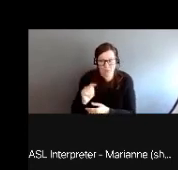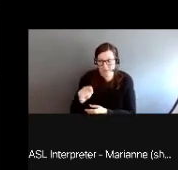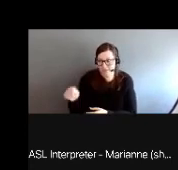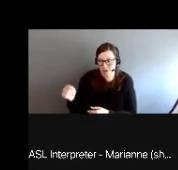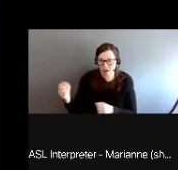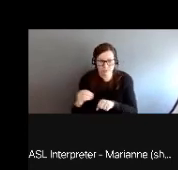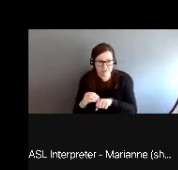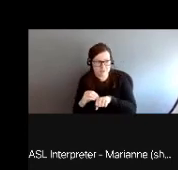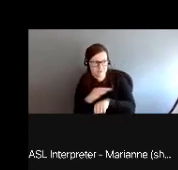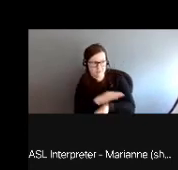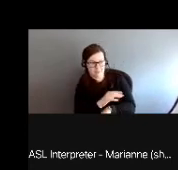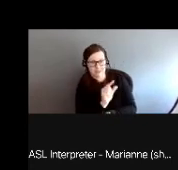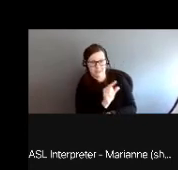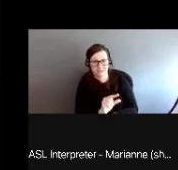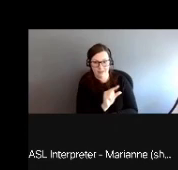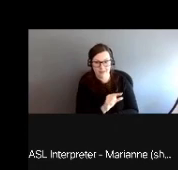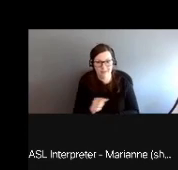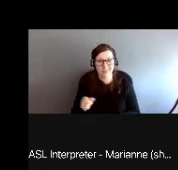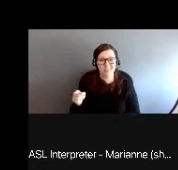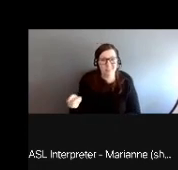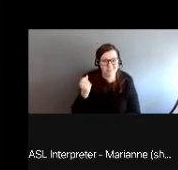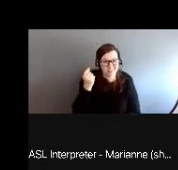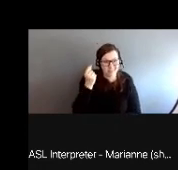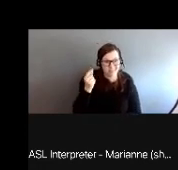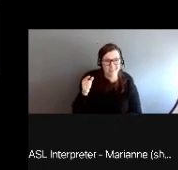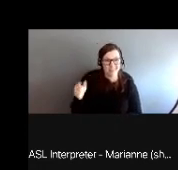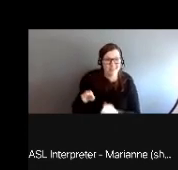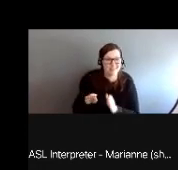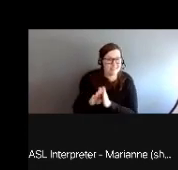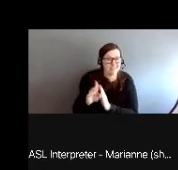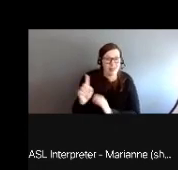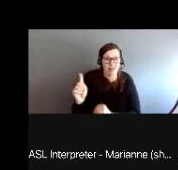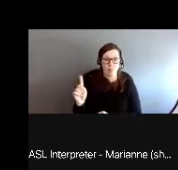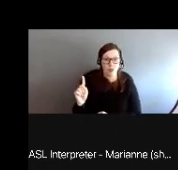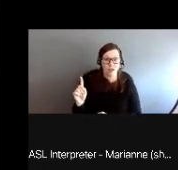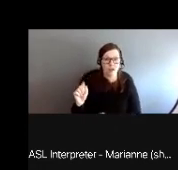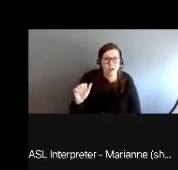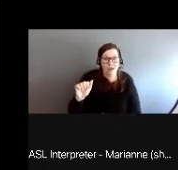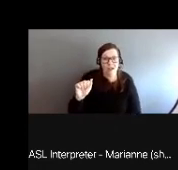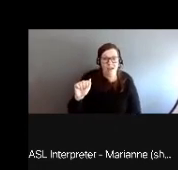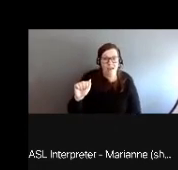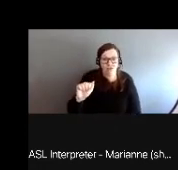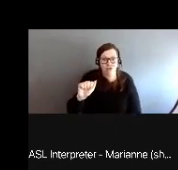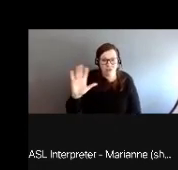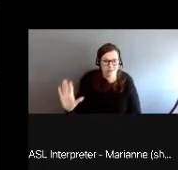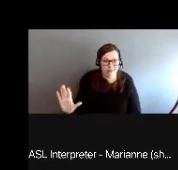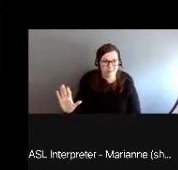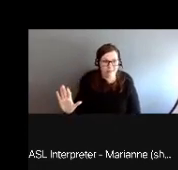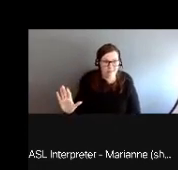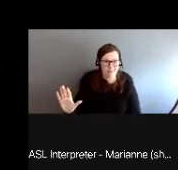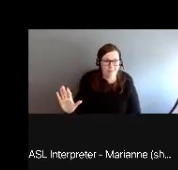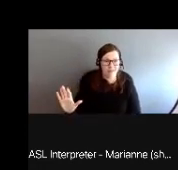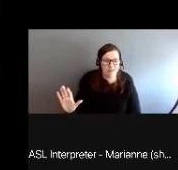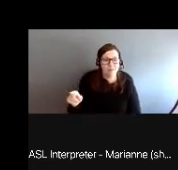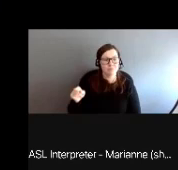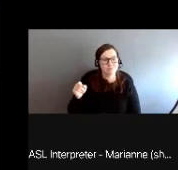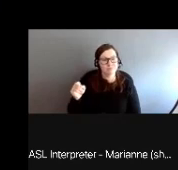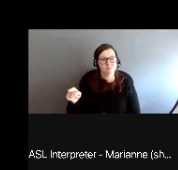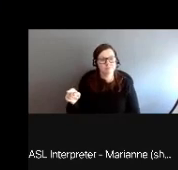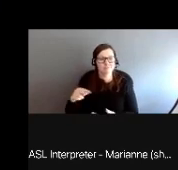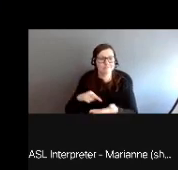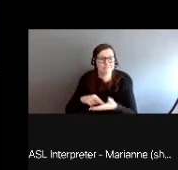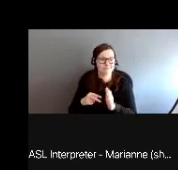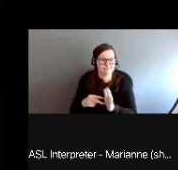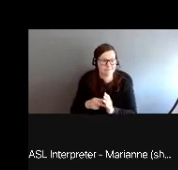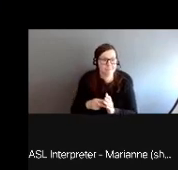and we have to remember that when we use any of those applications, how much information and what information I'm sharing and